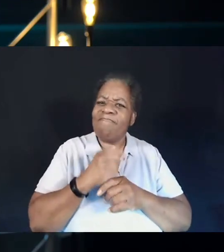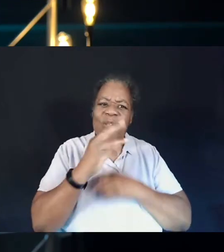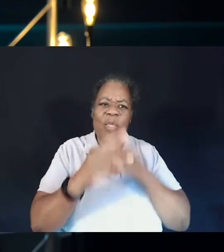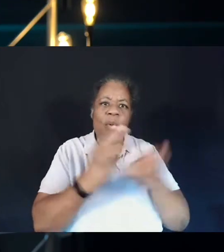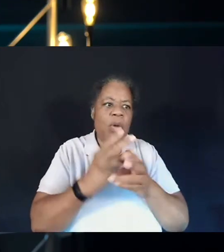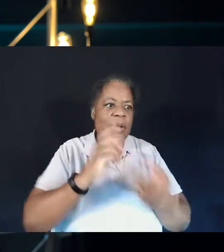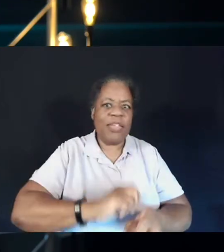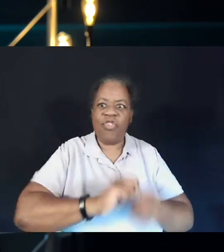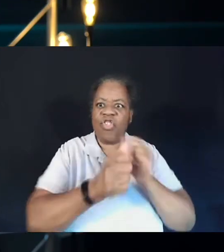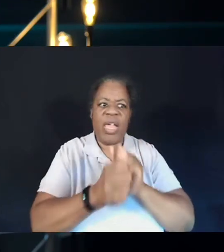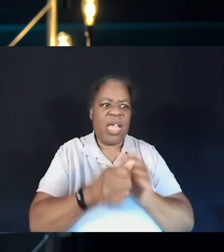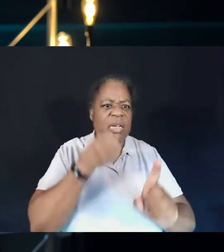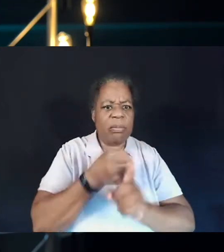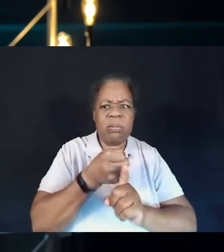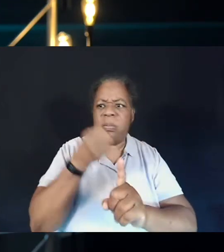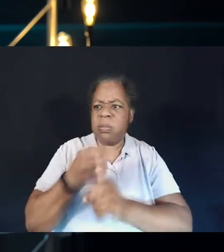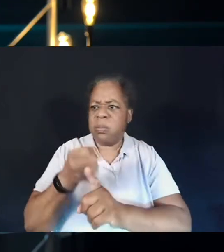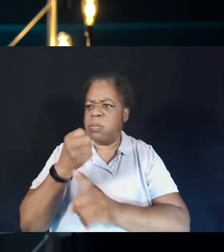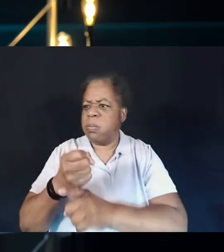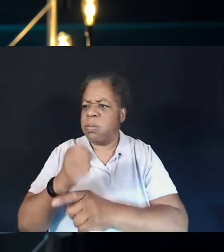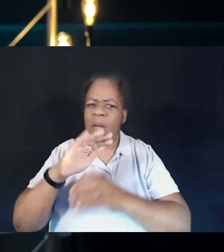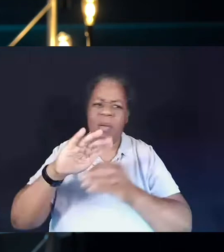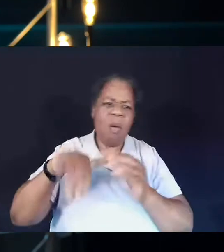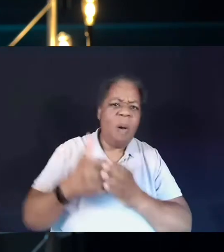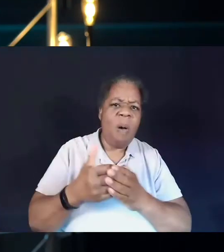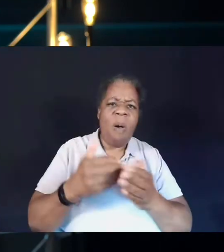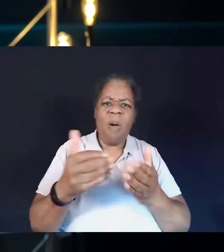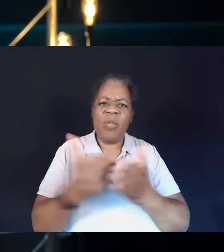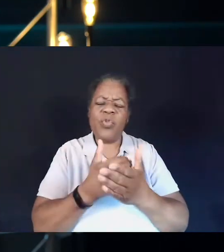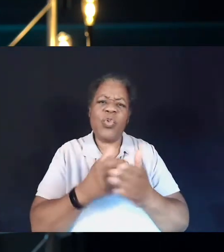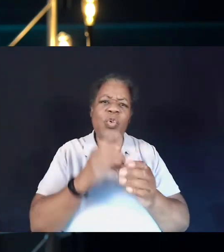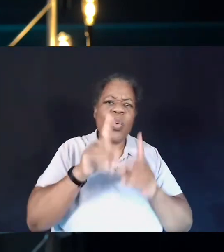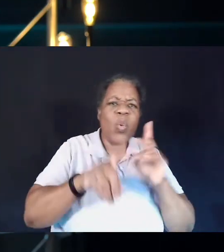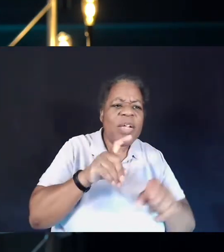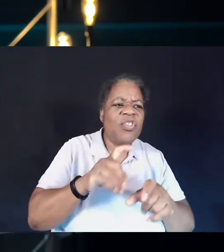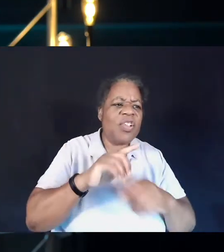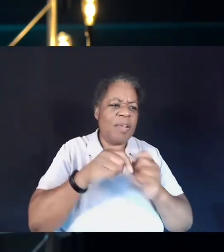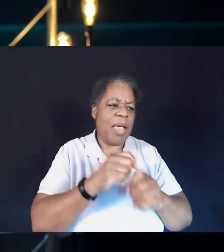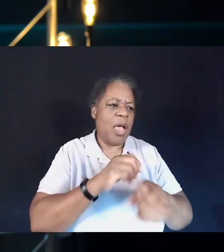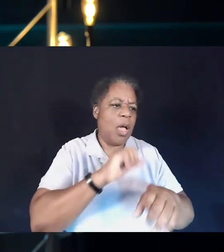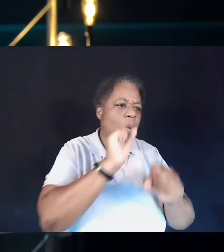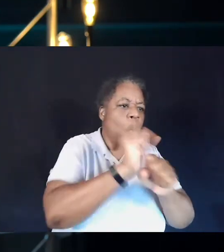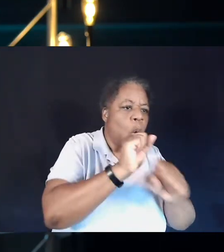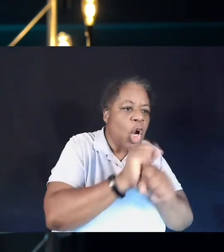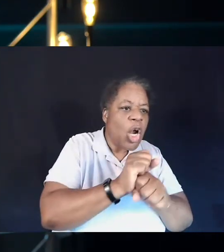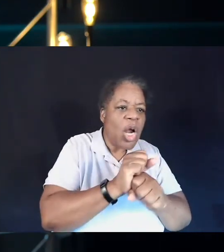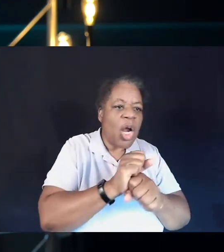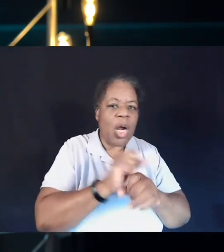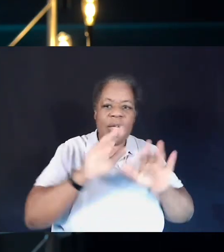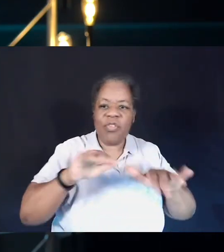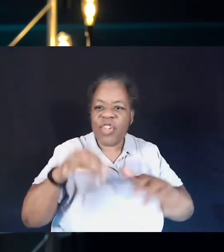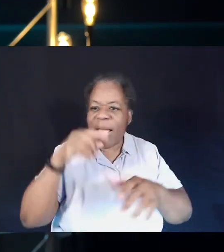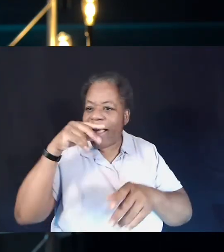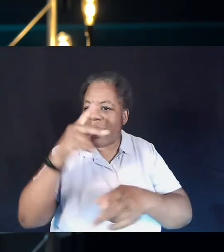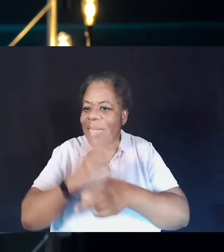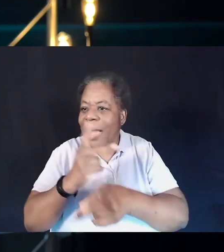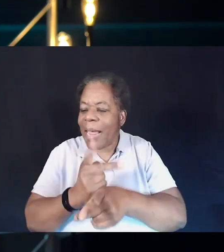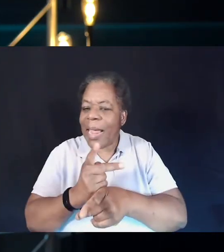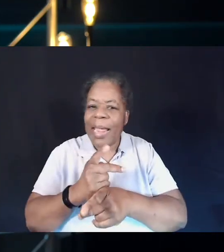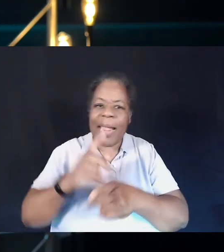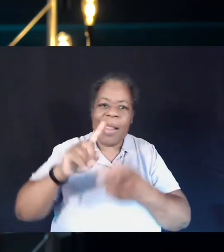ways. And we have all of these new questions about things like work or childcare or friendship or our